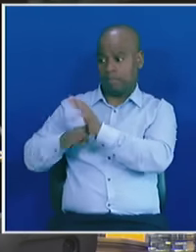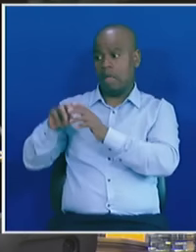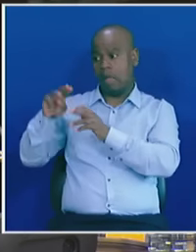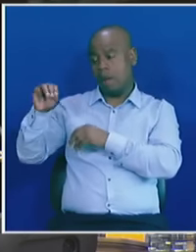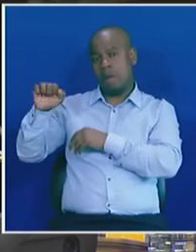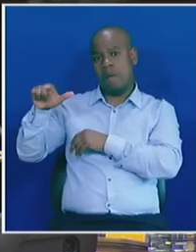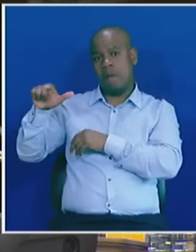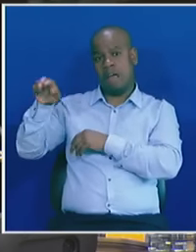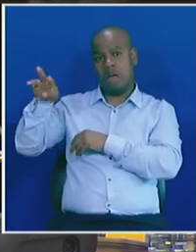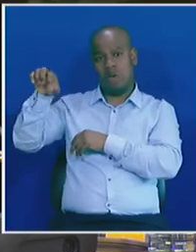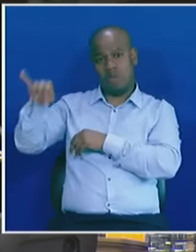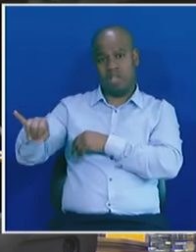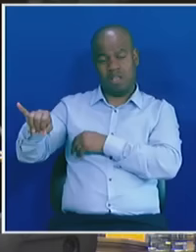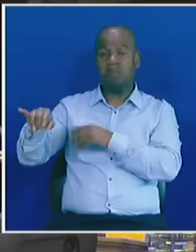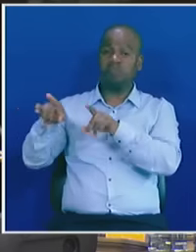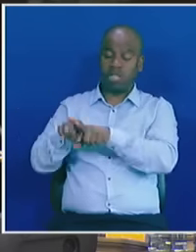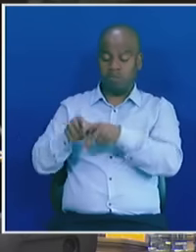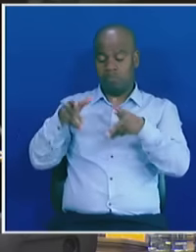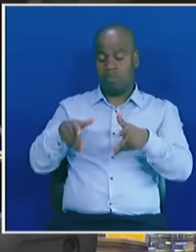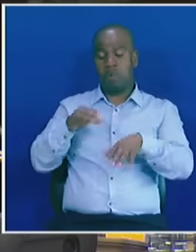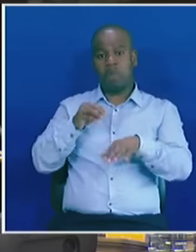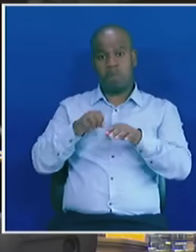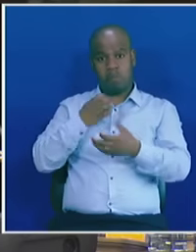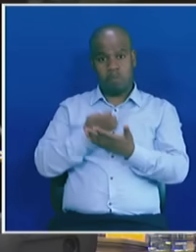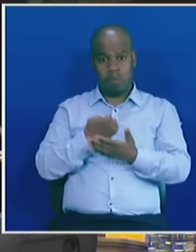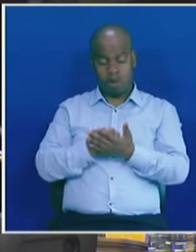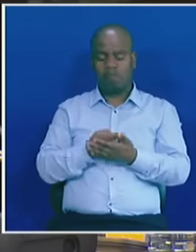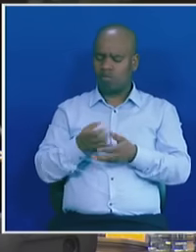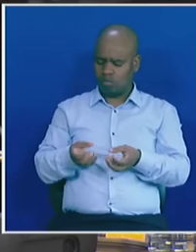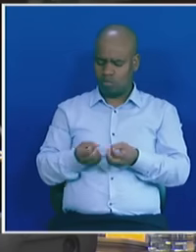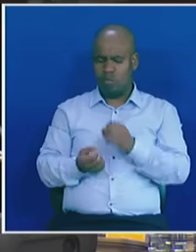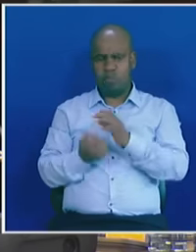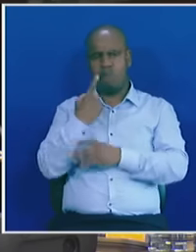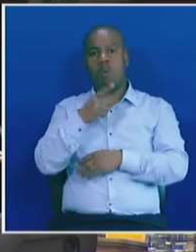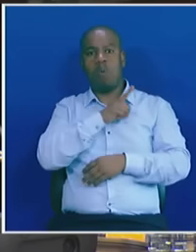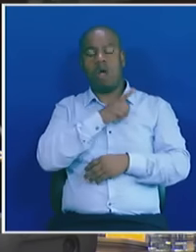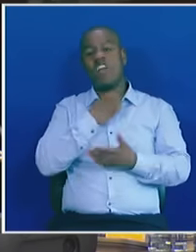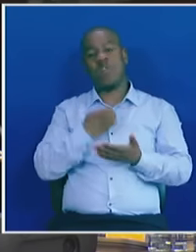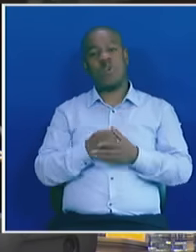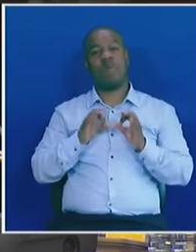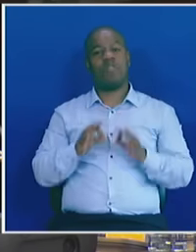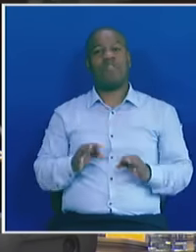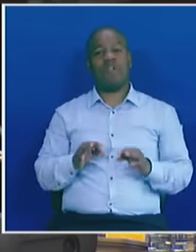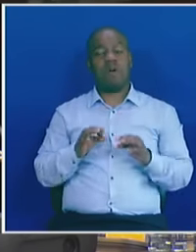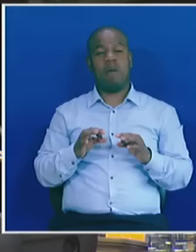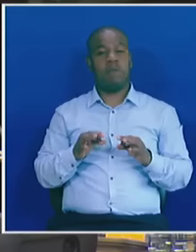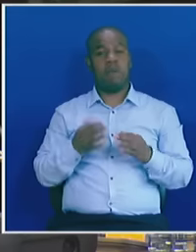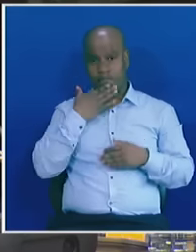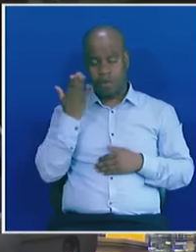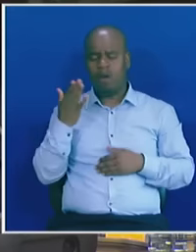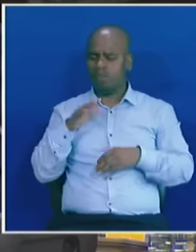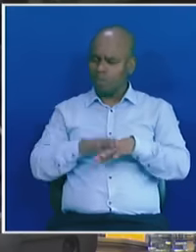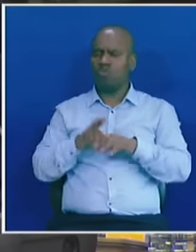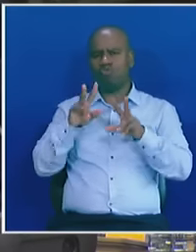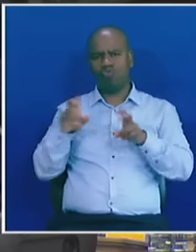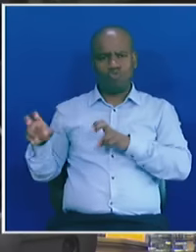On our own soil, challenges of an economic nature is in upscale and includes issues such as organized crime,